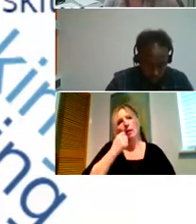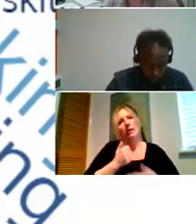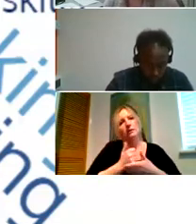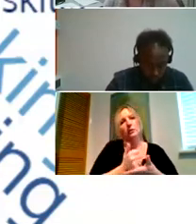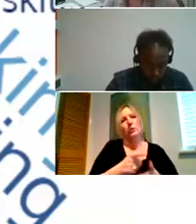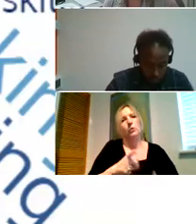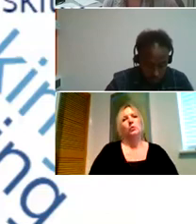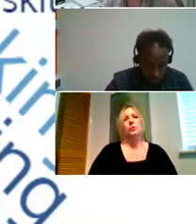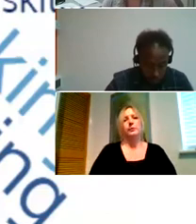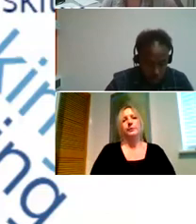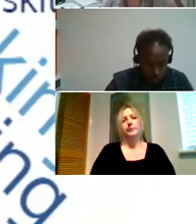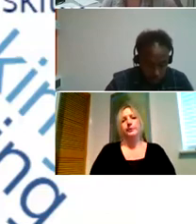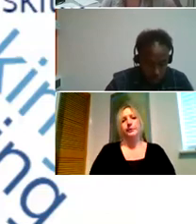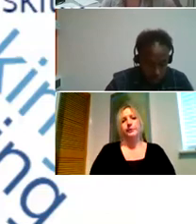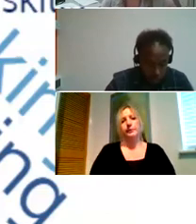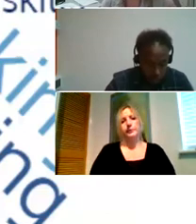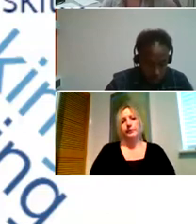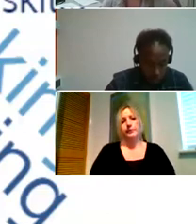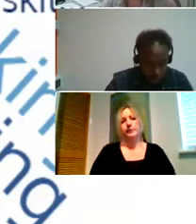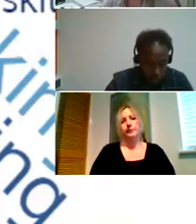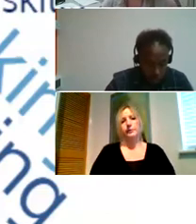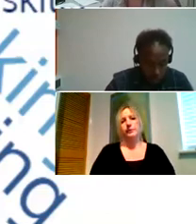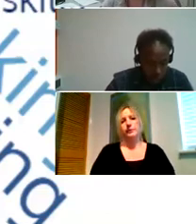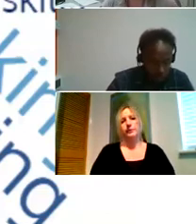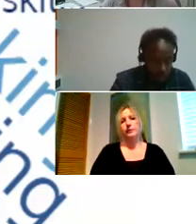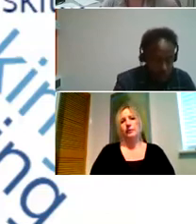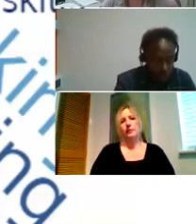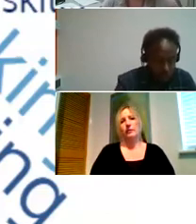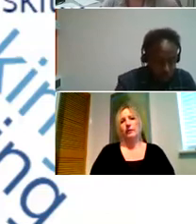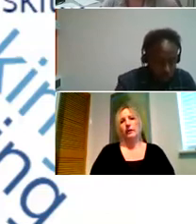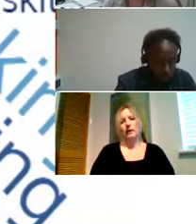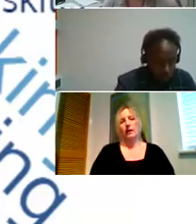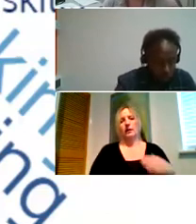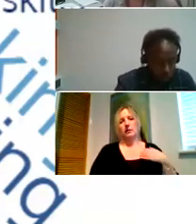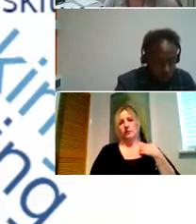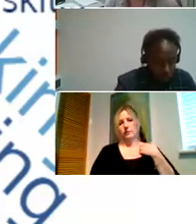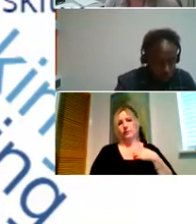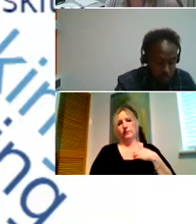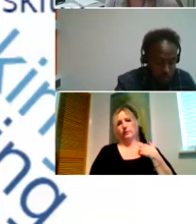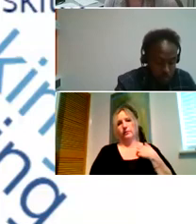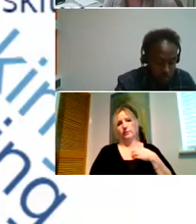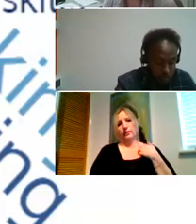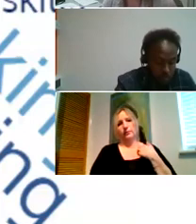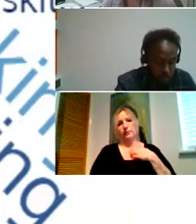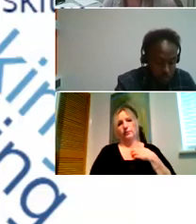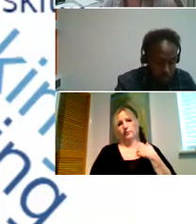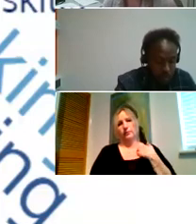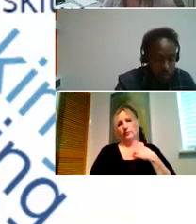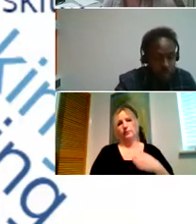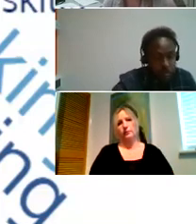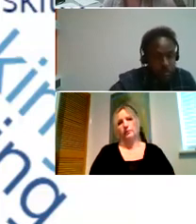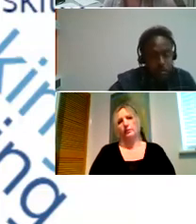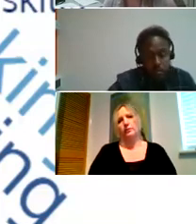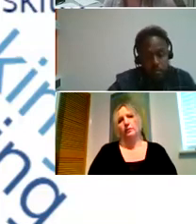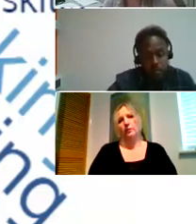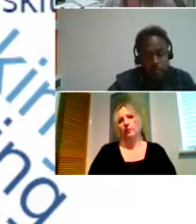is your first port of call, and she will put you in touch with other people within the college or outside who will be